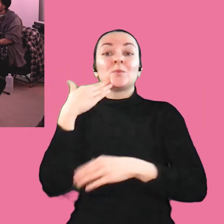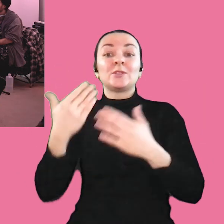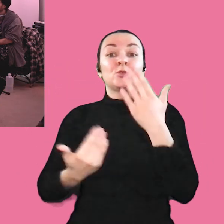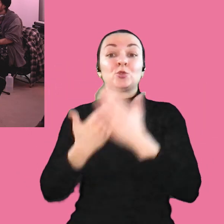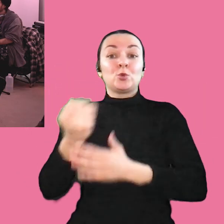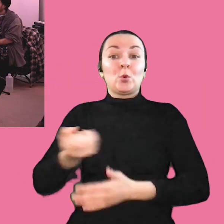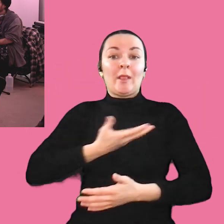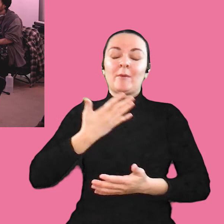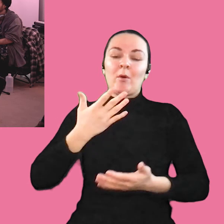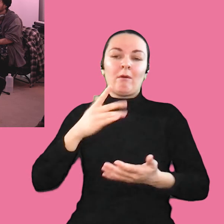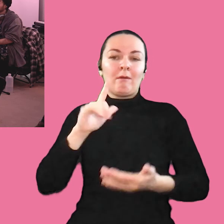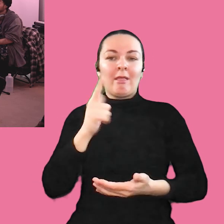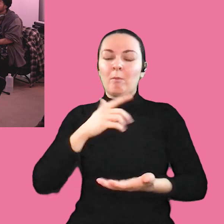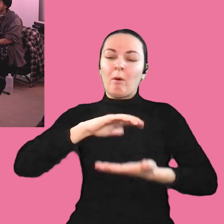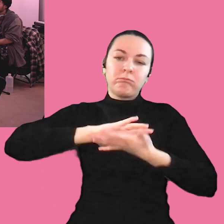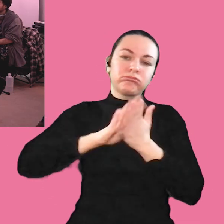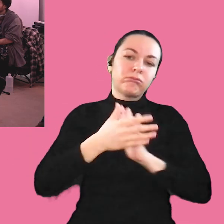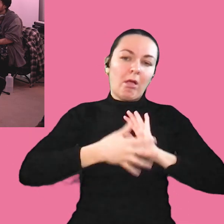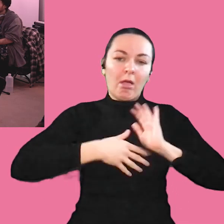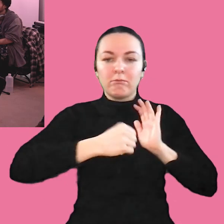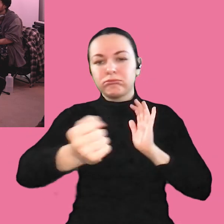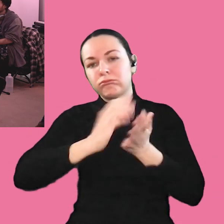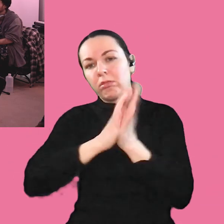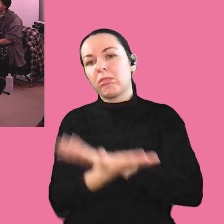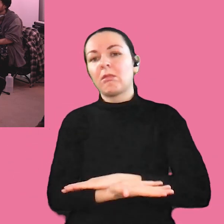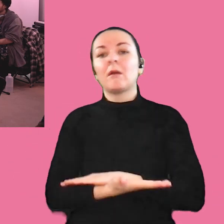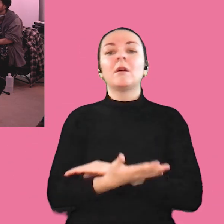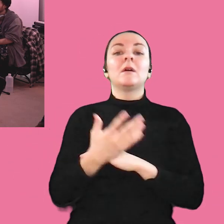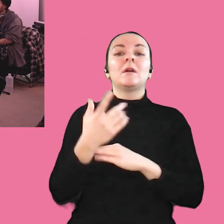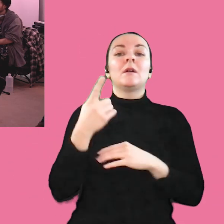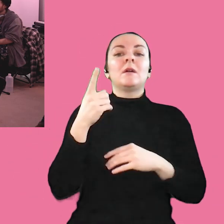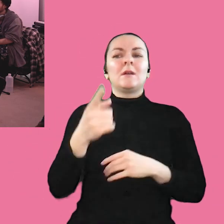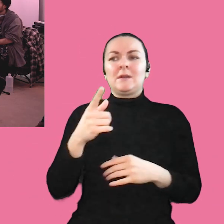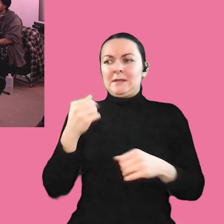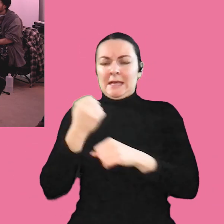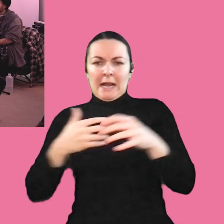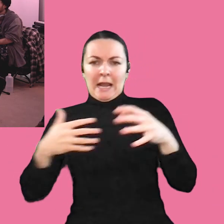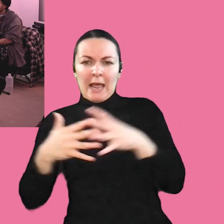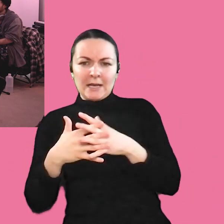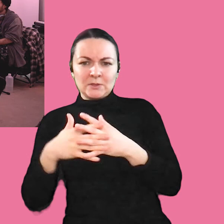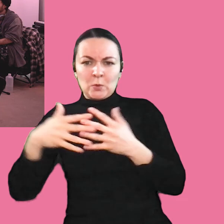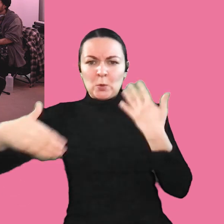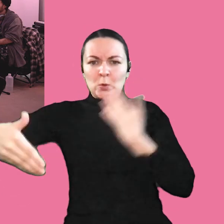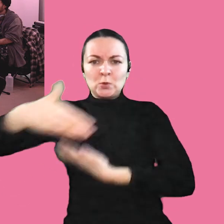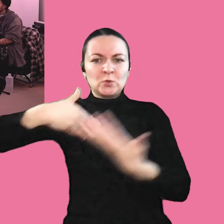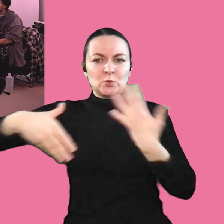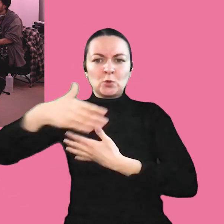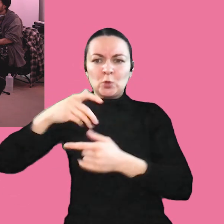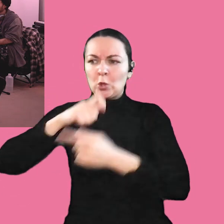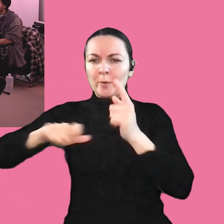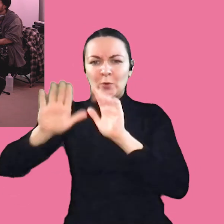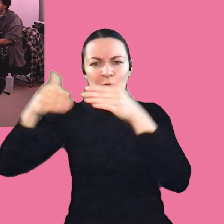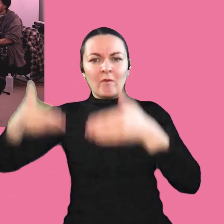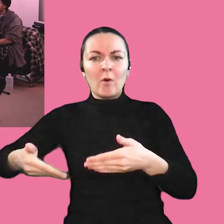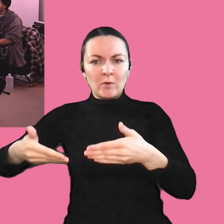along and tore the heart out of Liverpool. And one of the things that I found incredible in Glasgow is the amount of social cohesion and